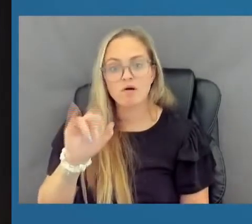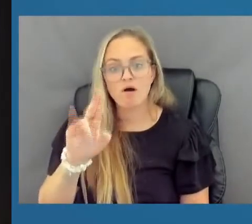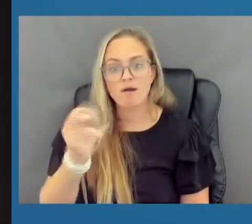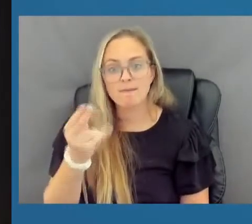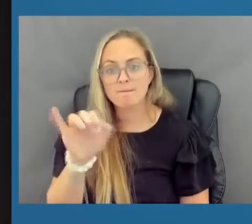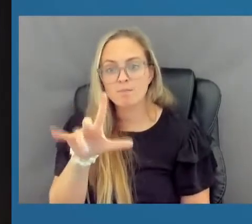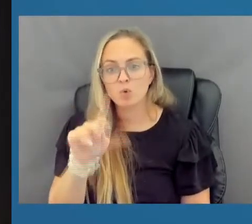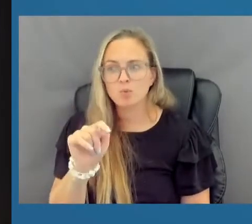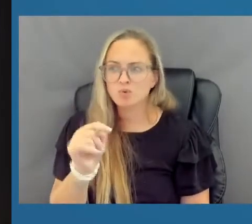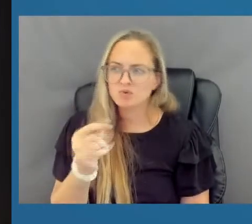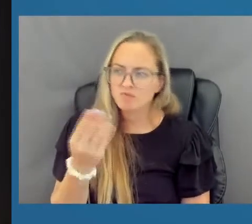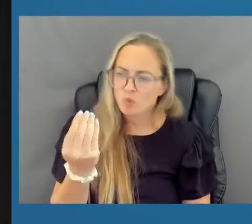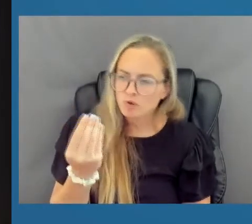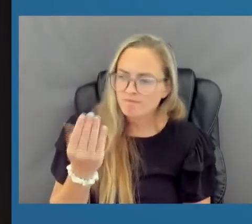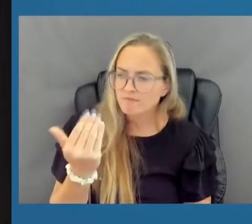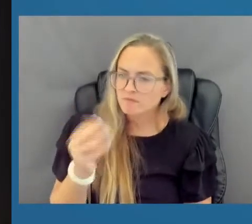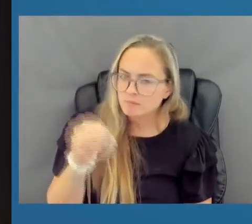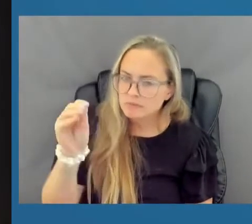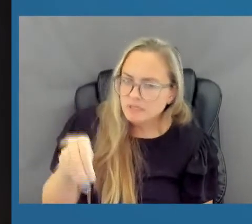14, 15%,